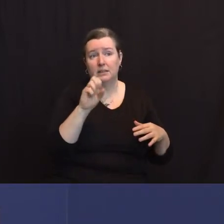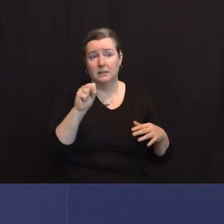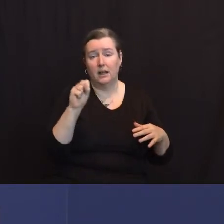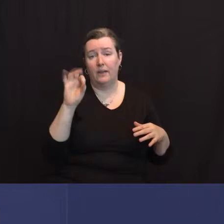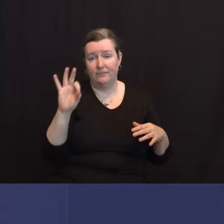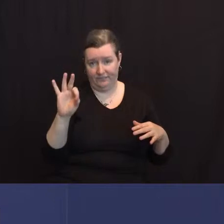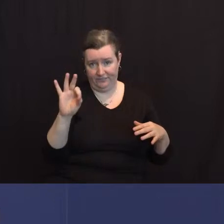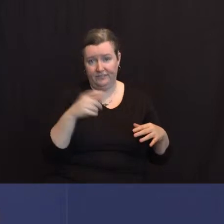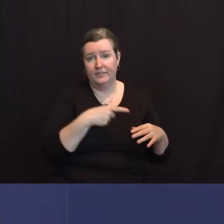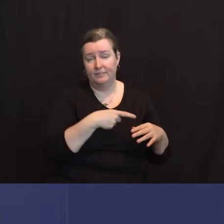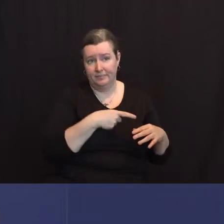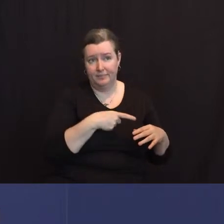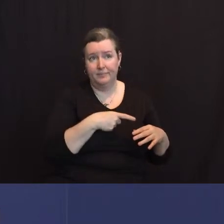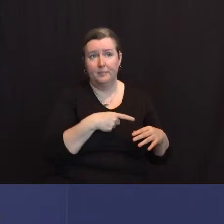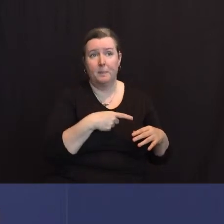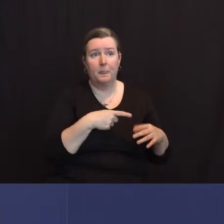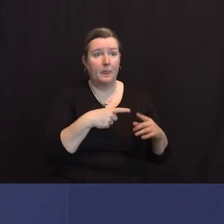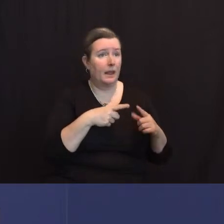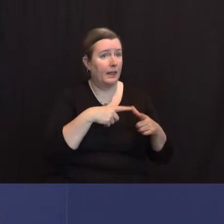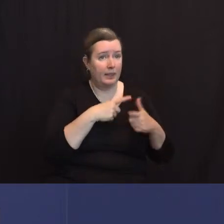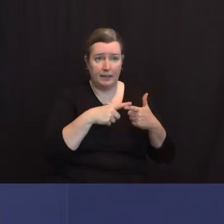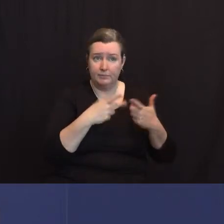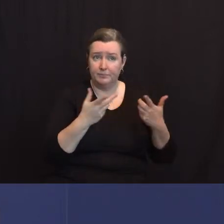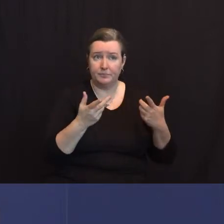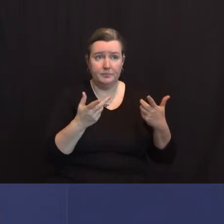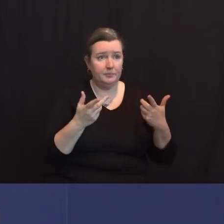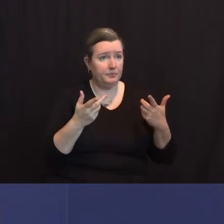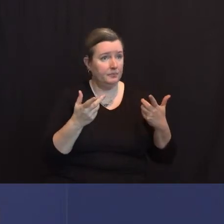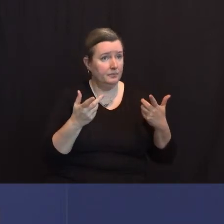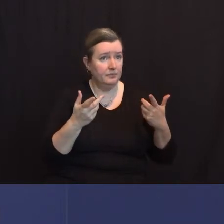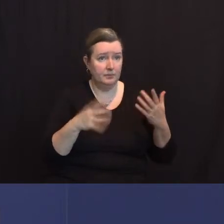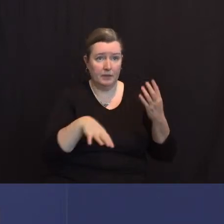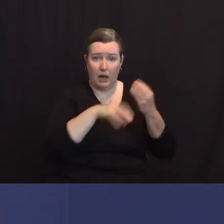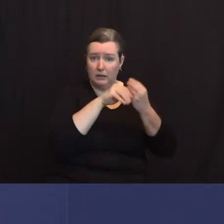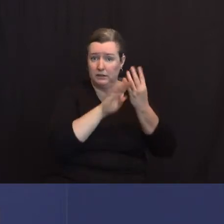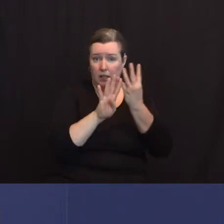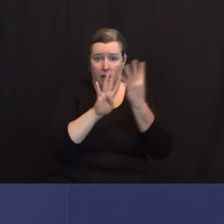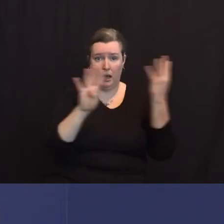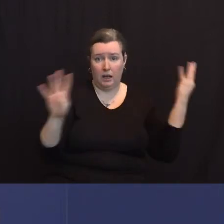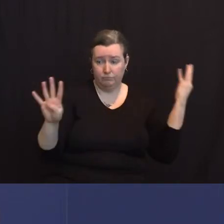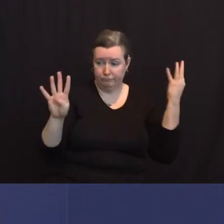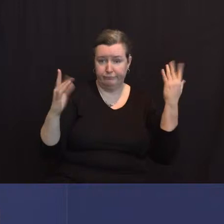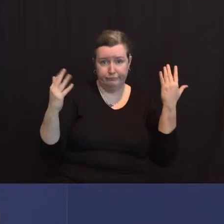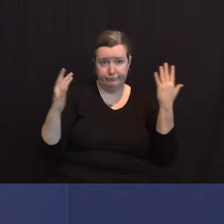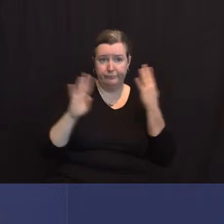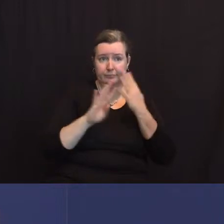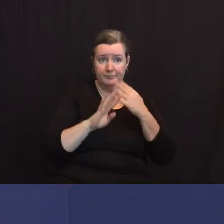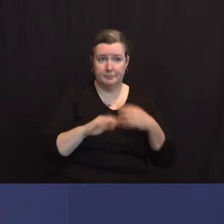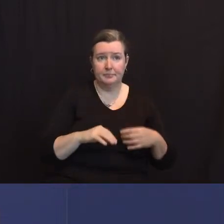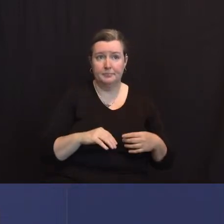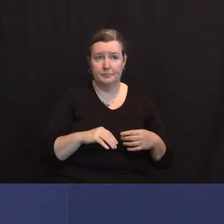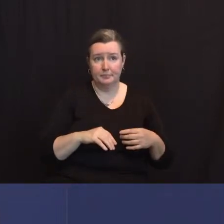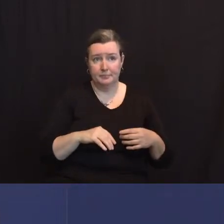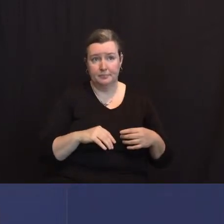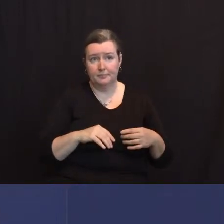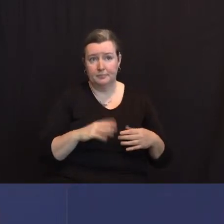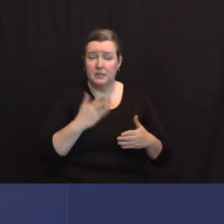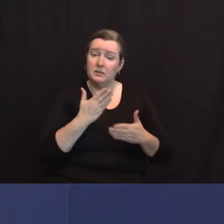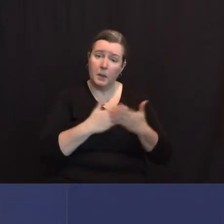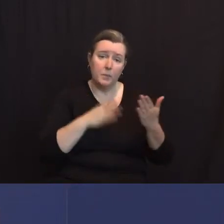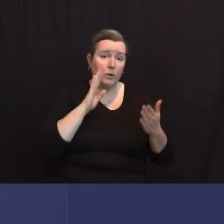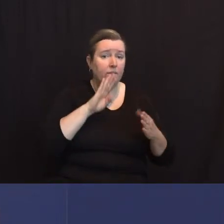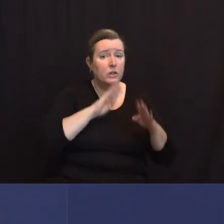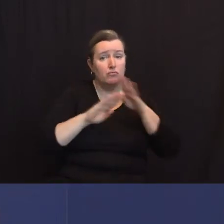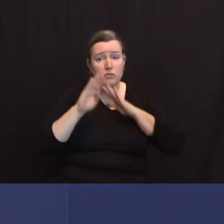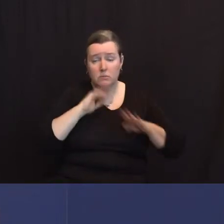put in the line for when vaccines are available. And yes, some individuals will be frustrated. We understand that. We